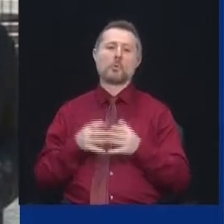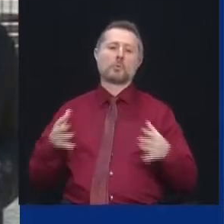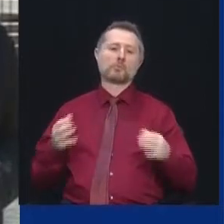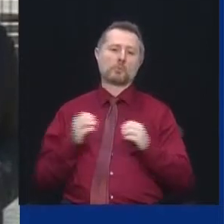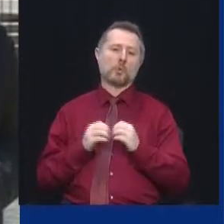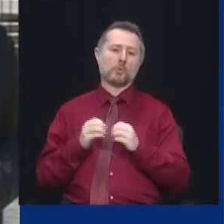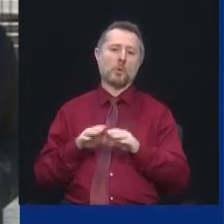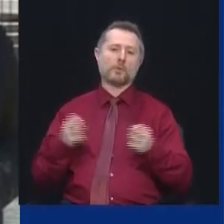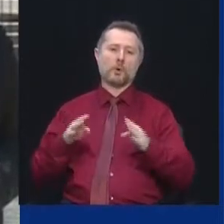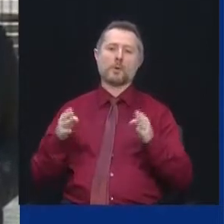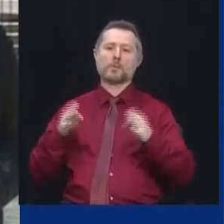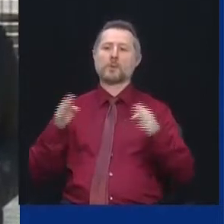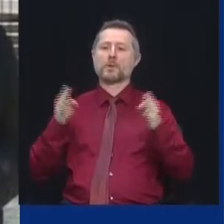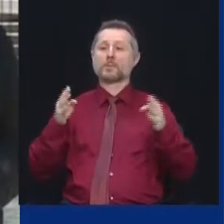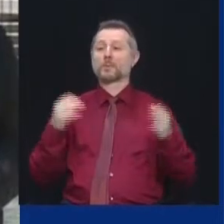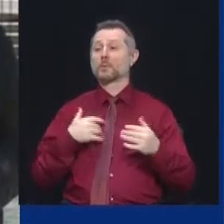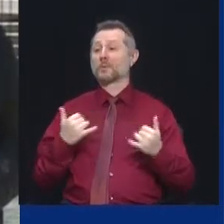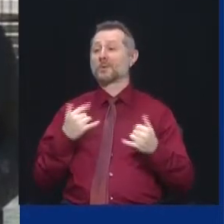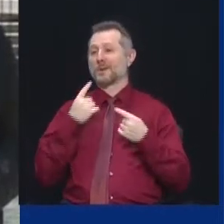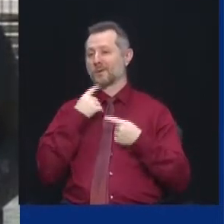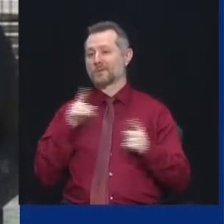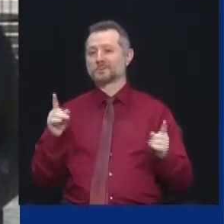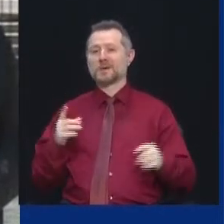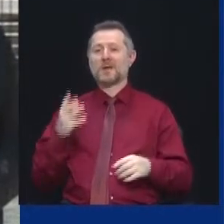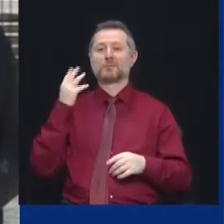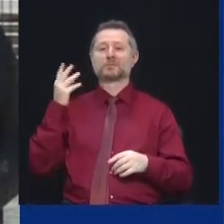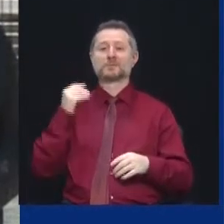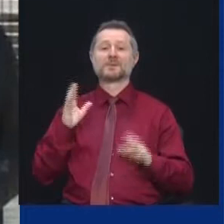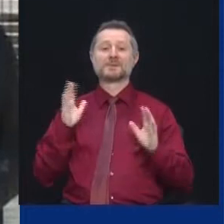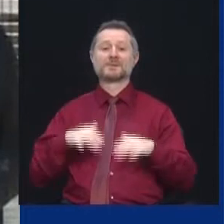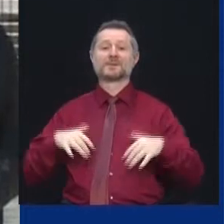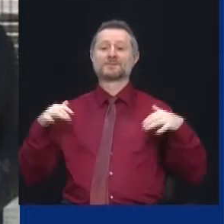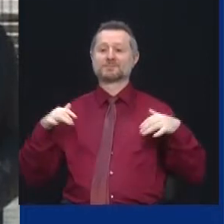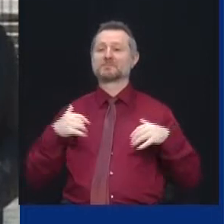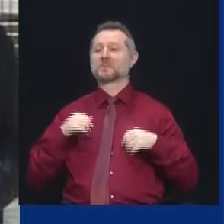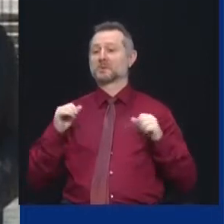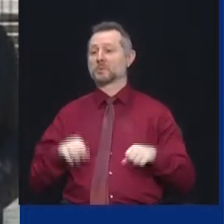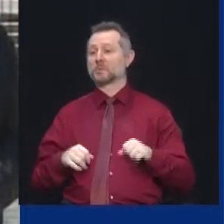Today we're announcing that outdoor stadiums can go from